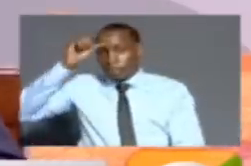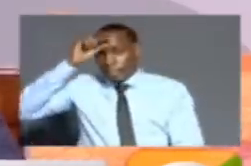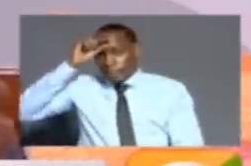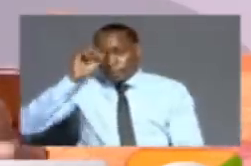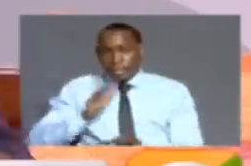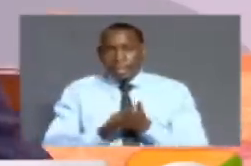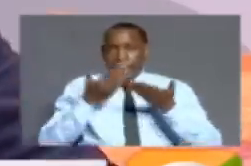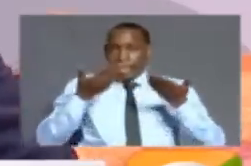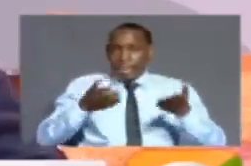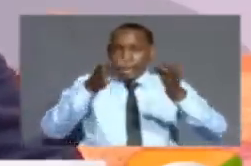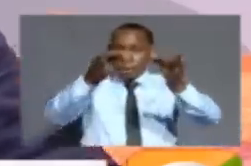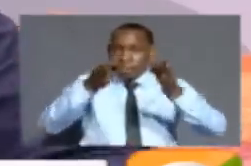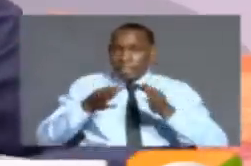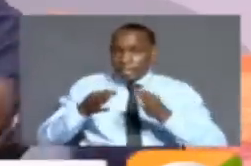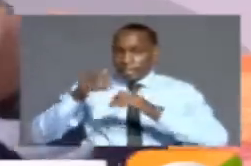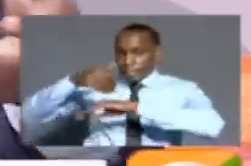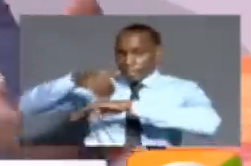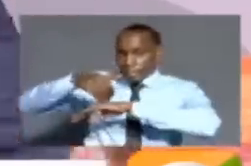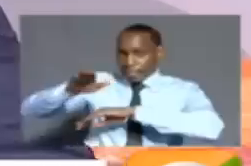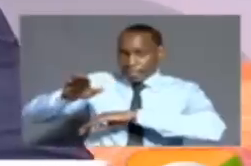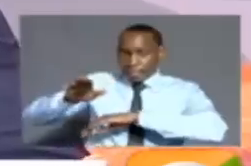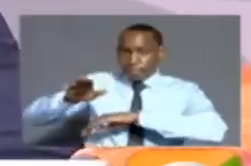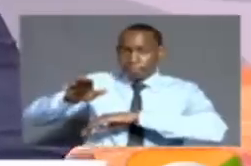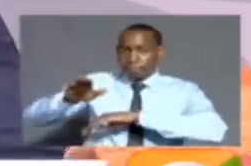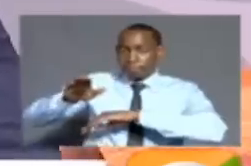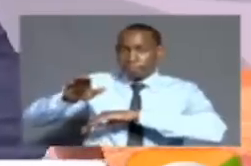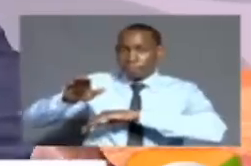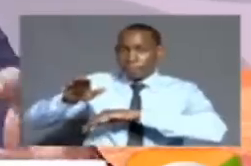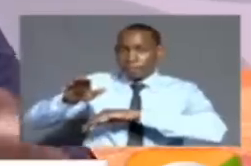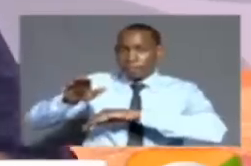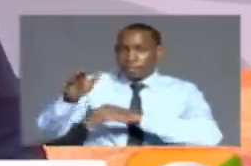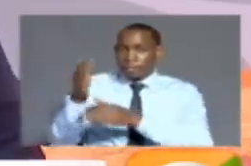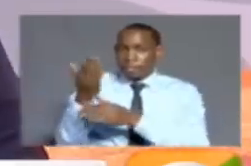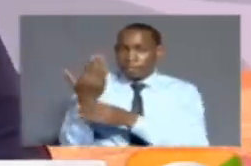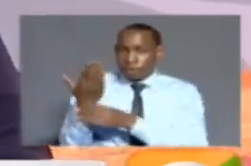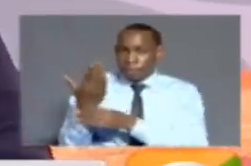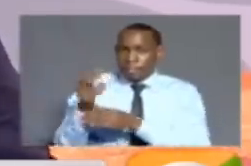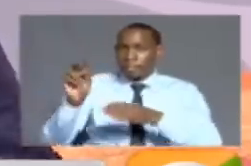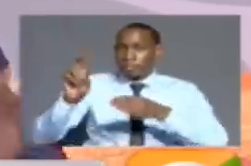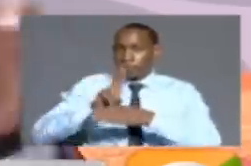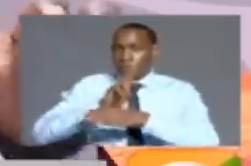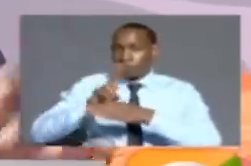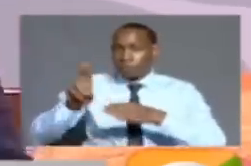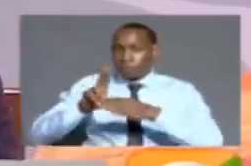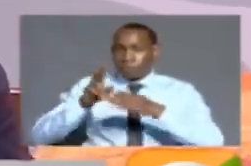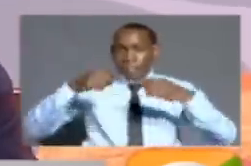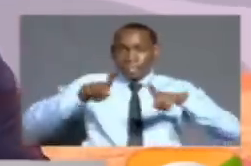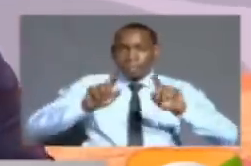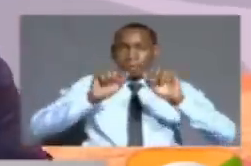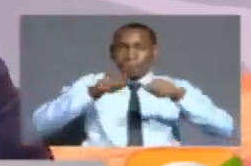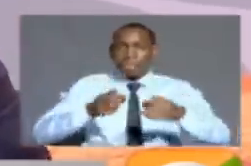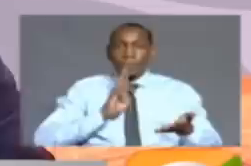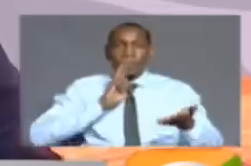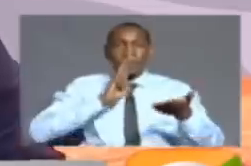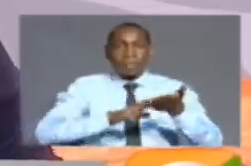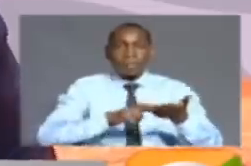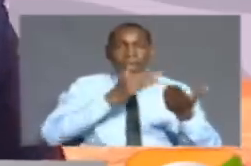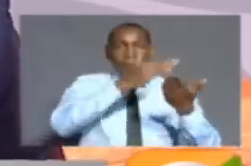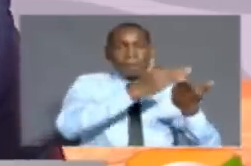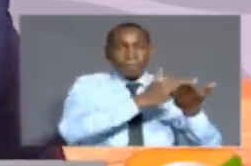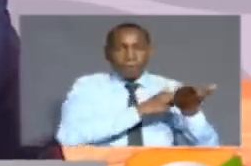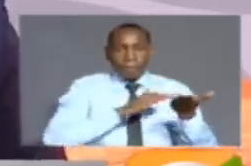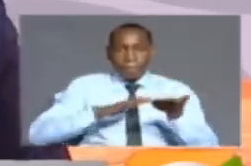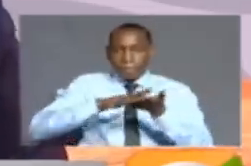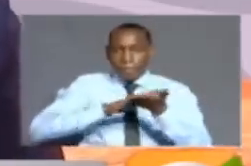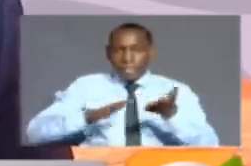Now, Treasury sends out a template to be used for them to be able to report these program-based